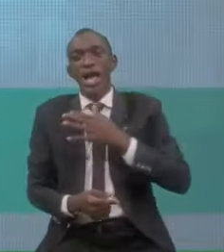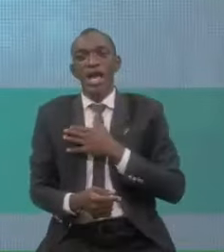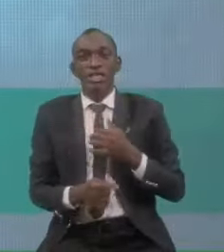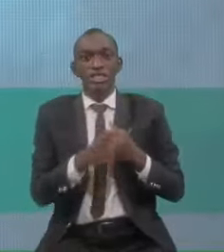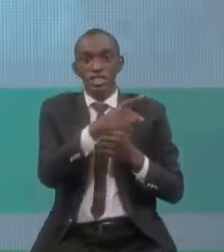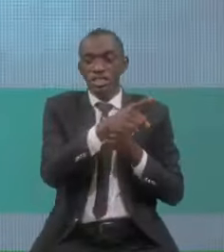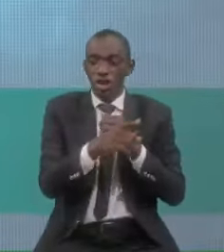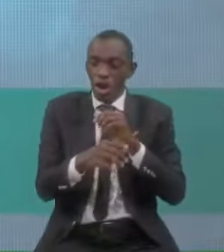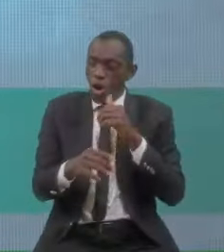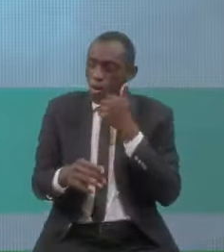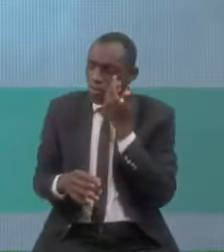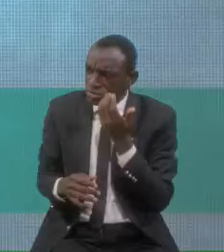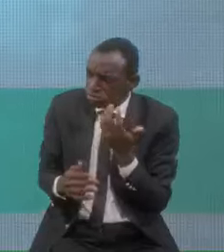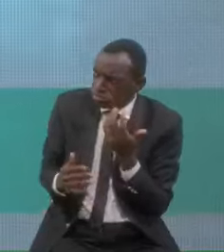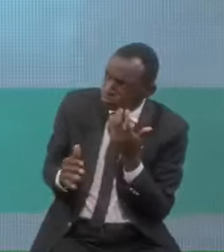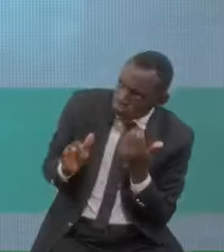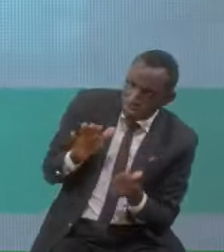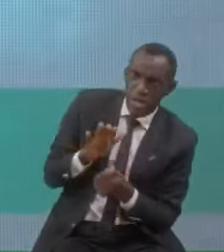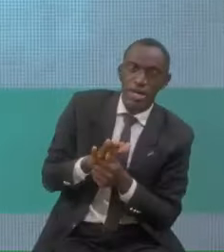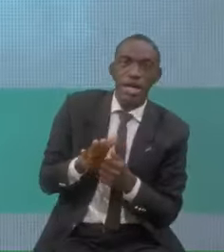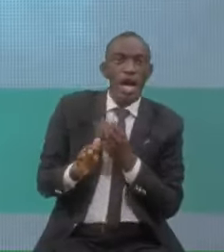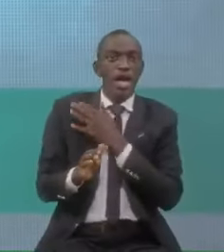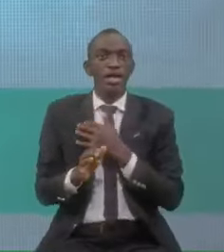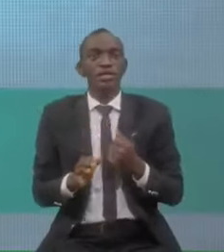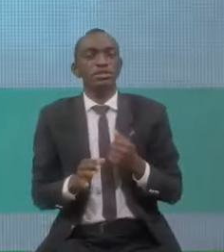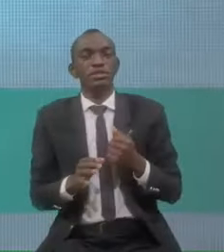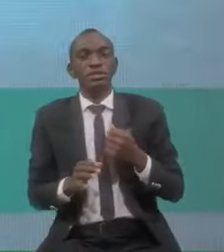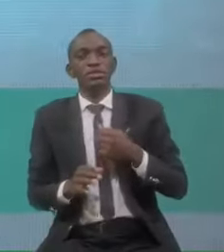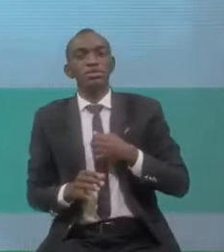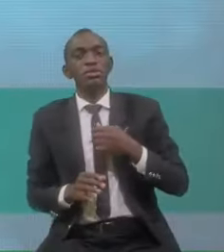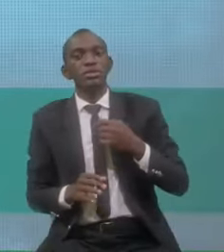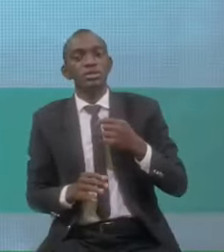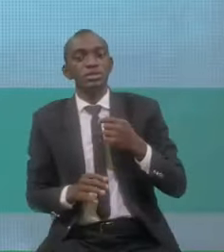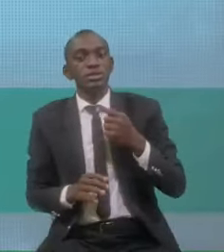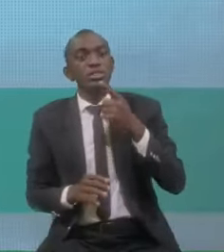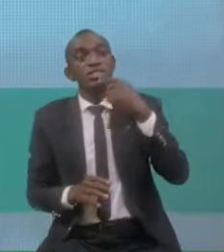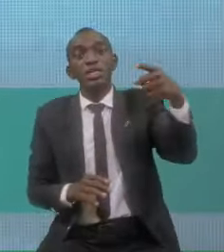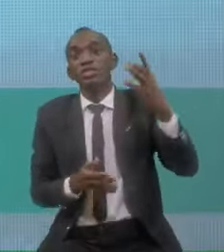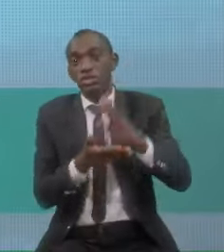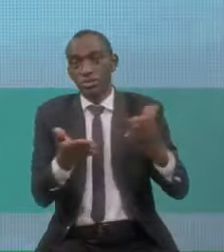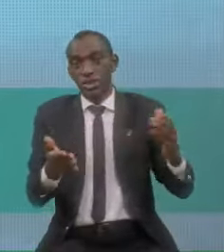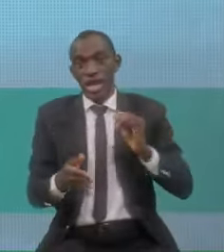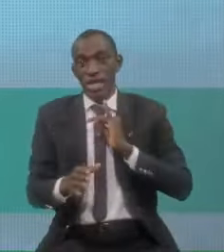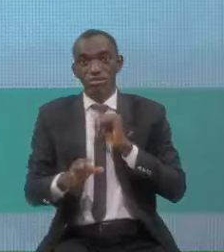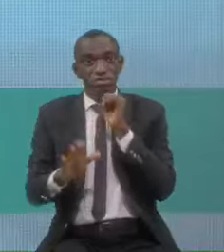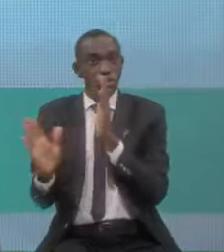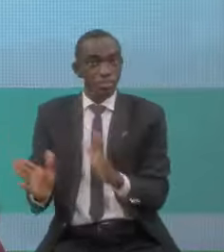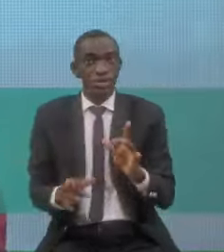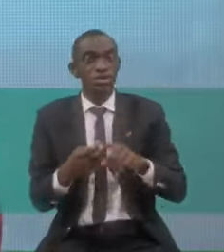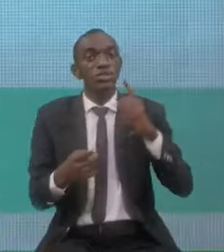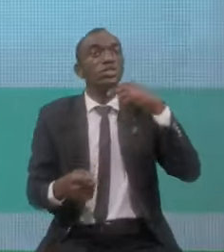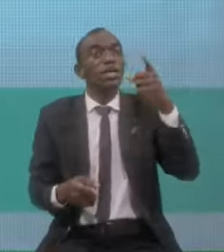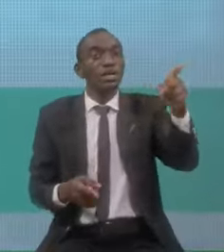at him, and you say something that you didn't plan to say before. It was the